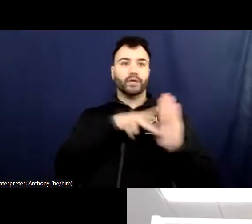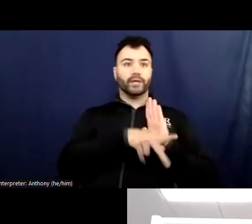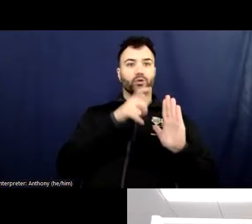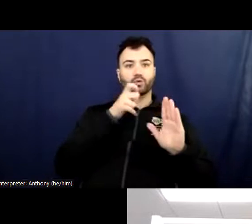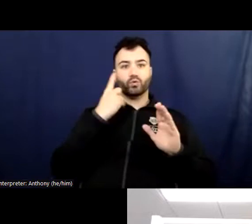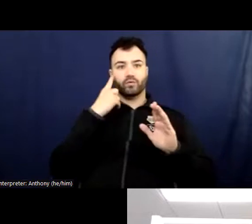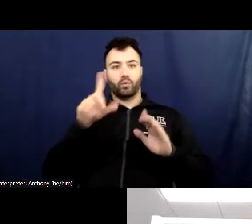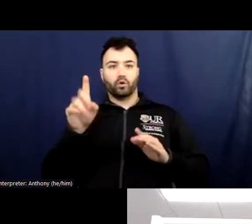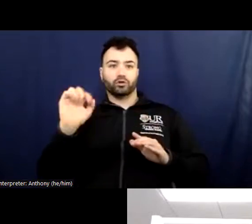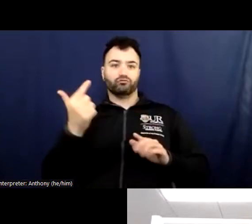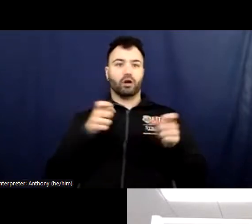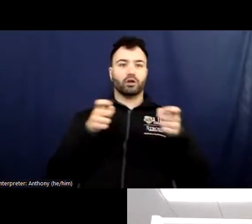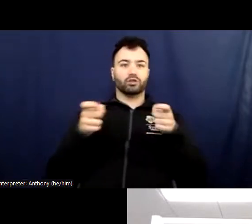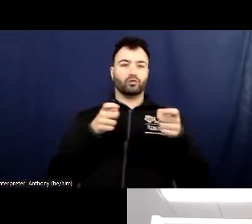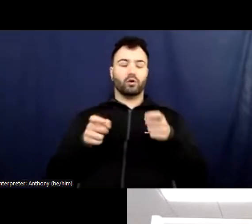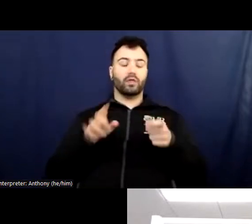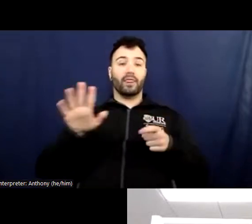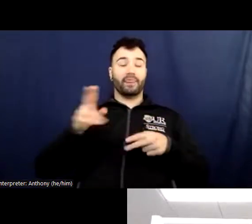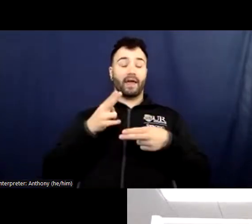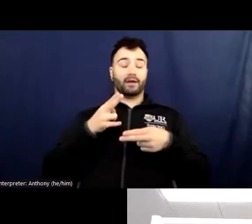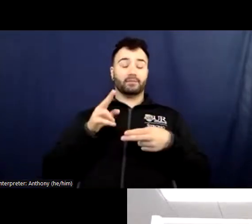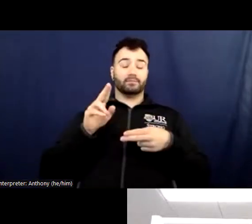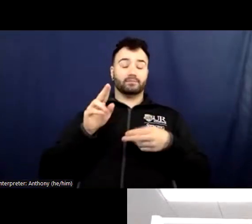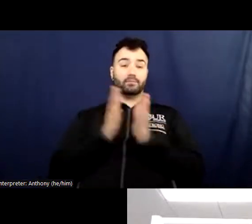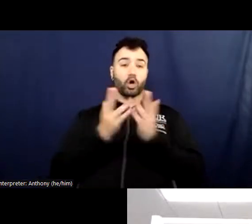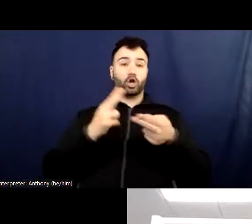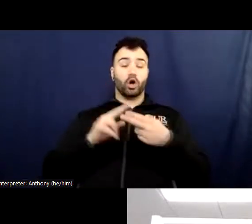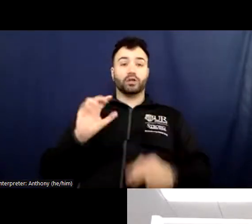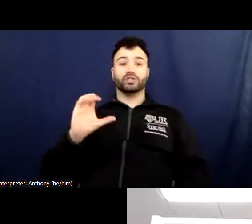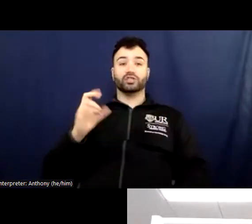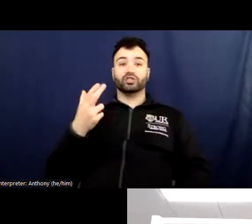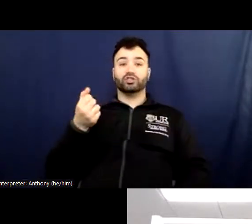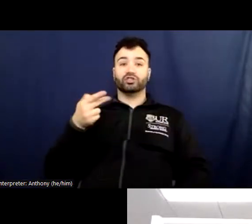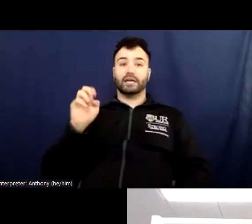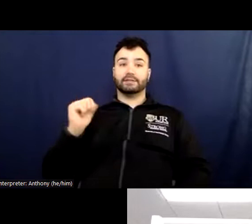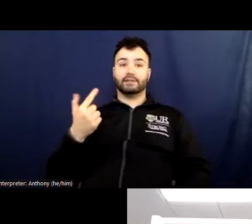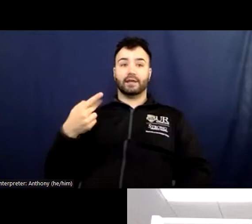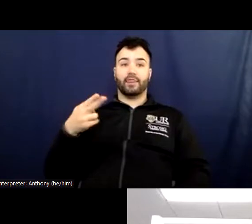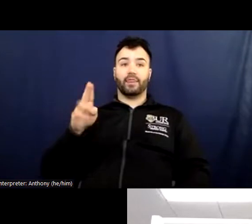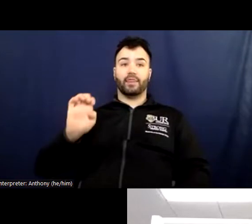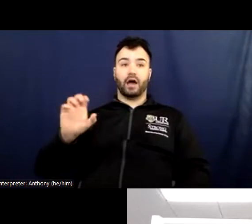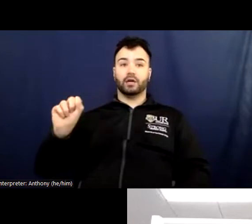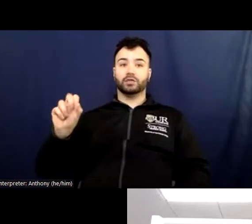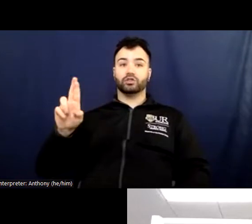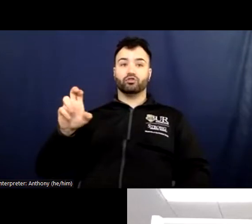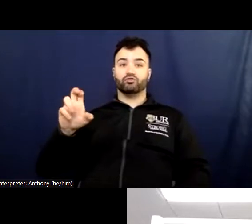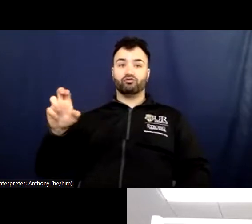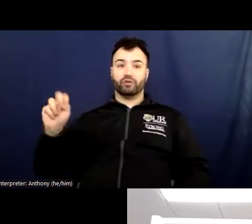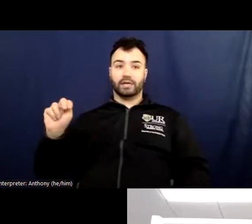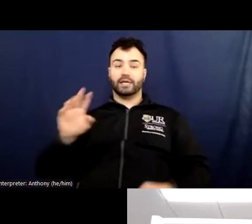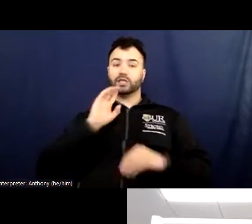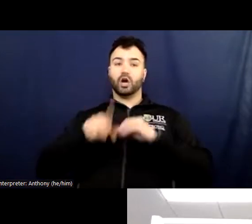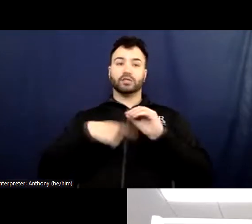Billie Holiday. You'll see the dramatic effects of the war on drugs related to race and also gender,